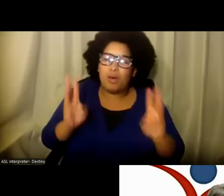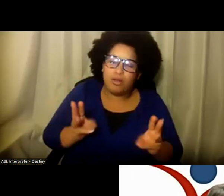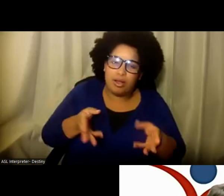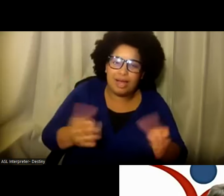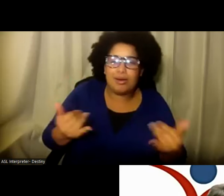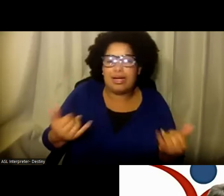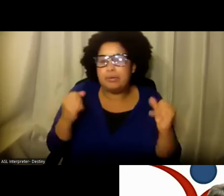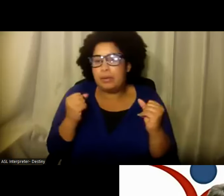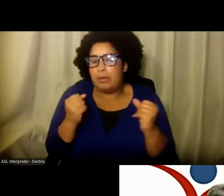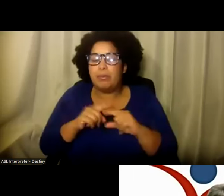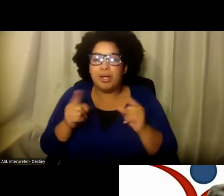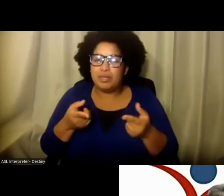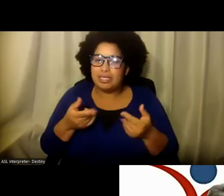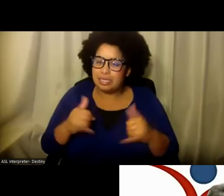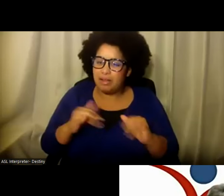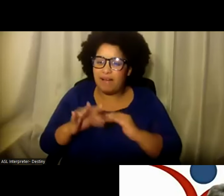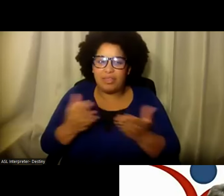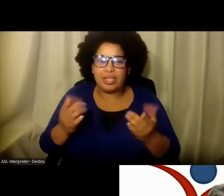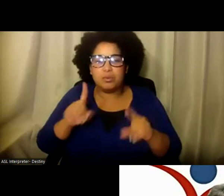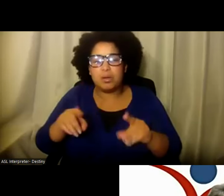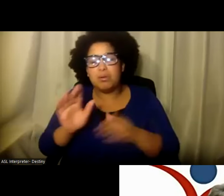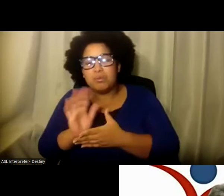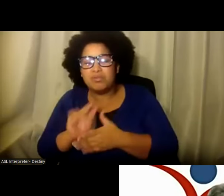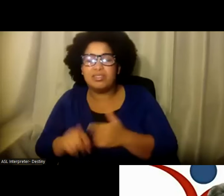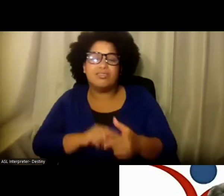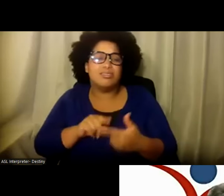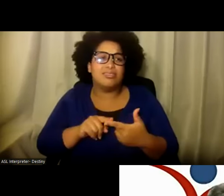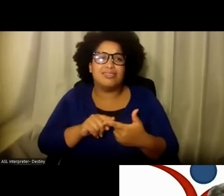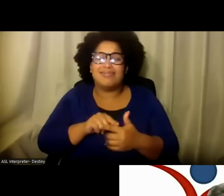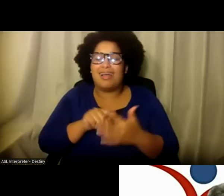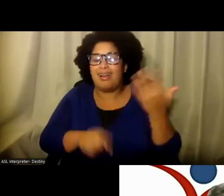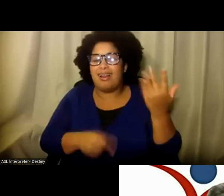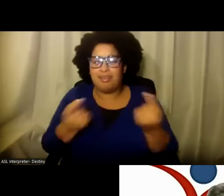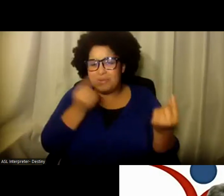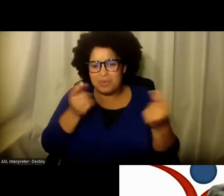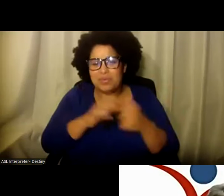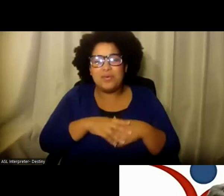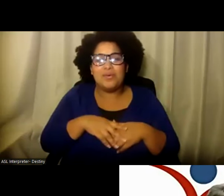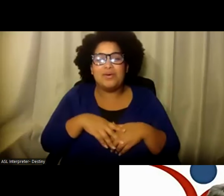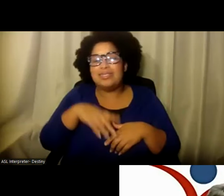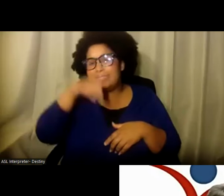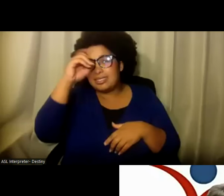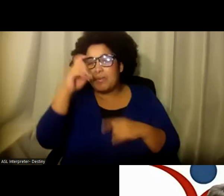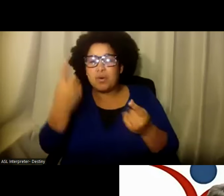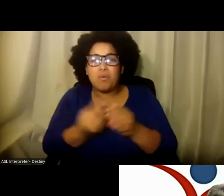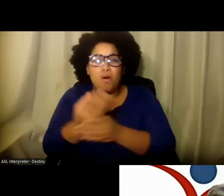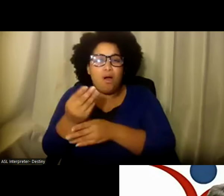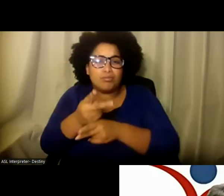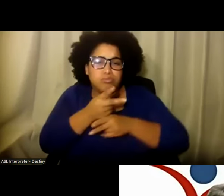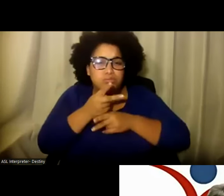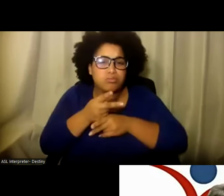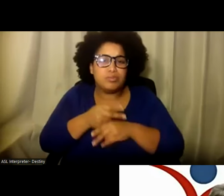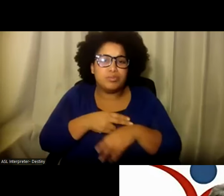little chilly out, but we still find things to do. We can go to the movies, we can do all kinds of, in summer, gardening, we do a lot. Yeah,